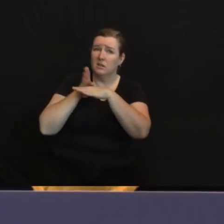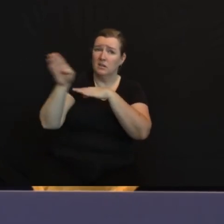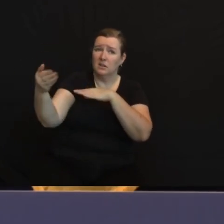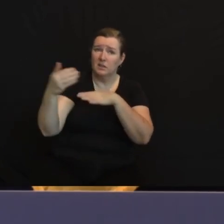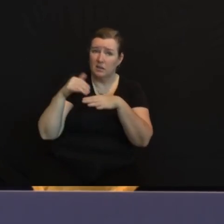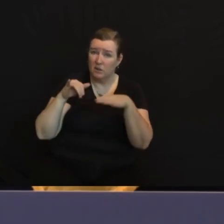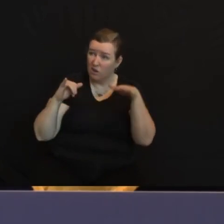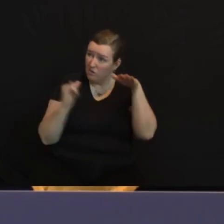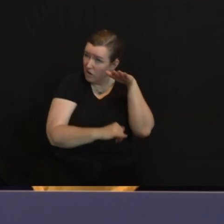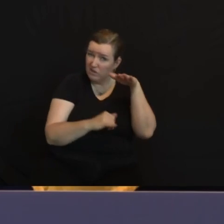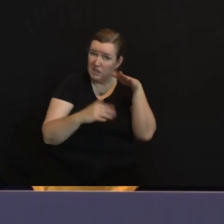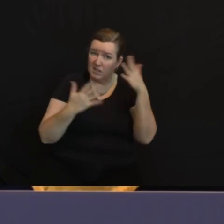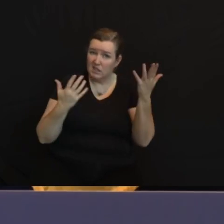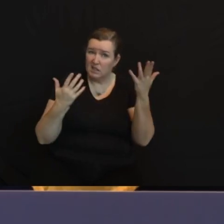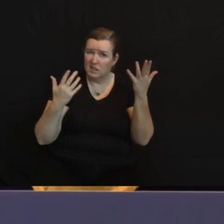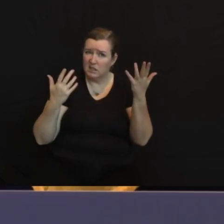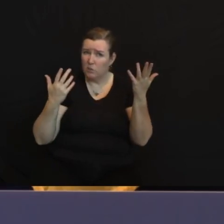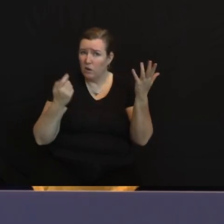become obsolete?